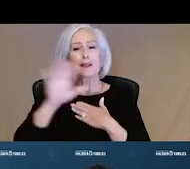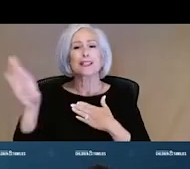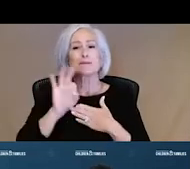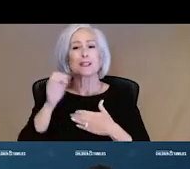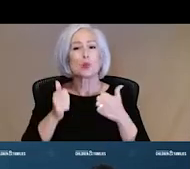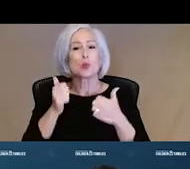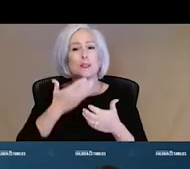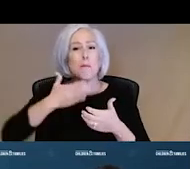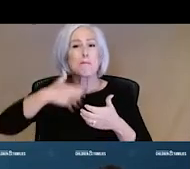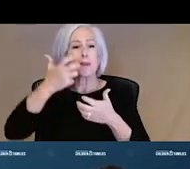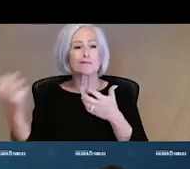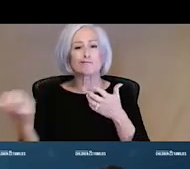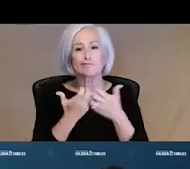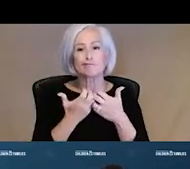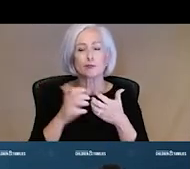poll.